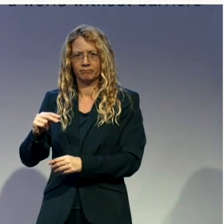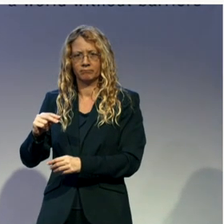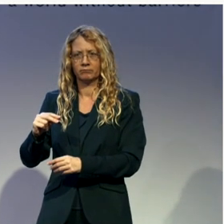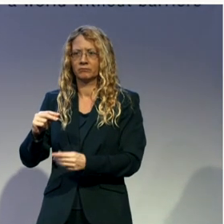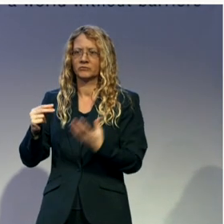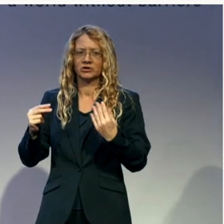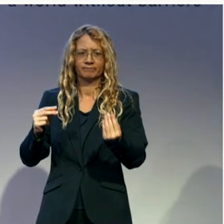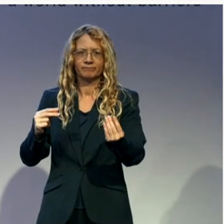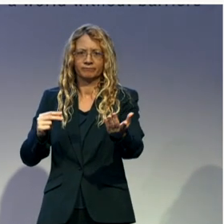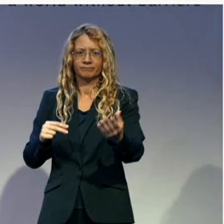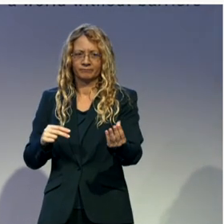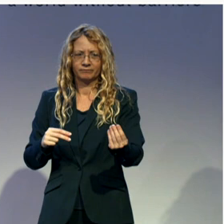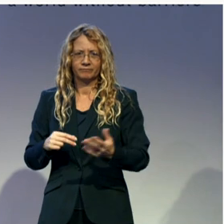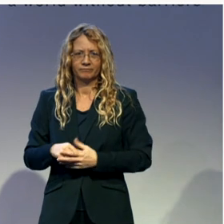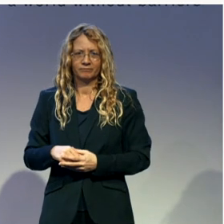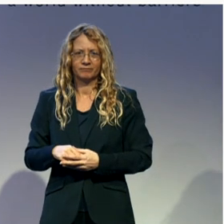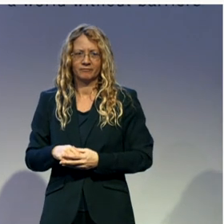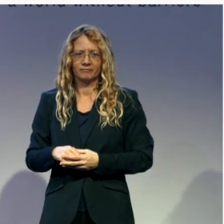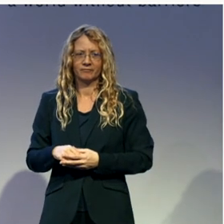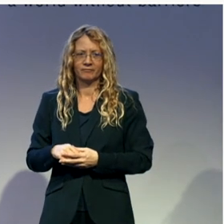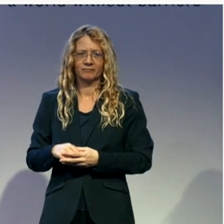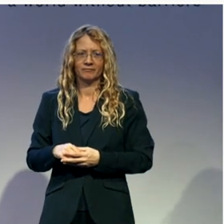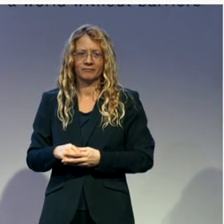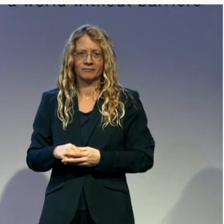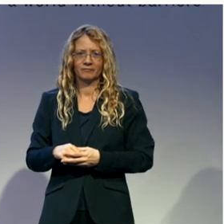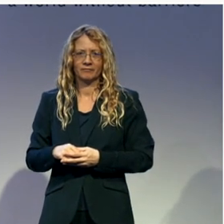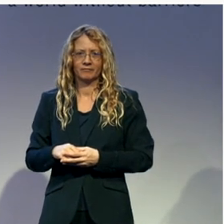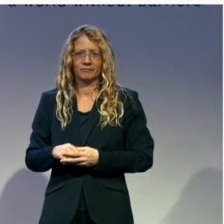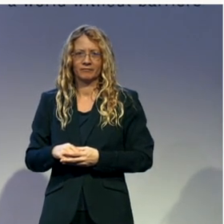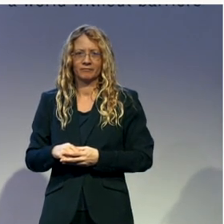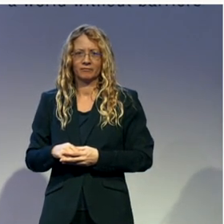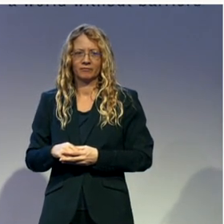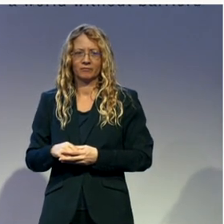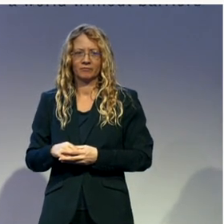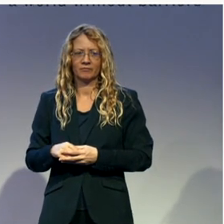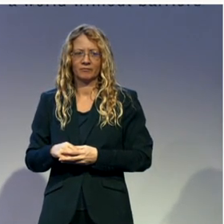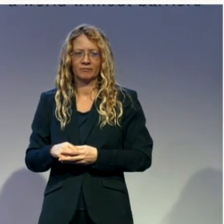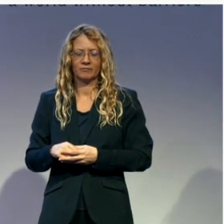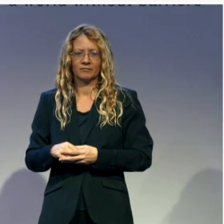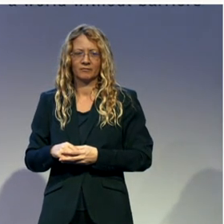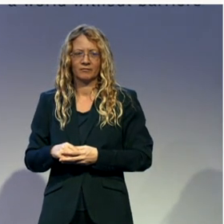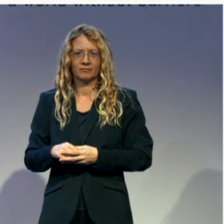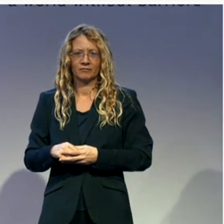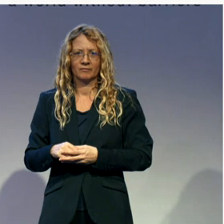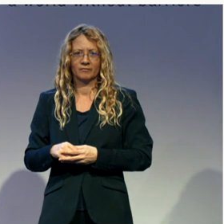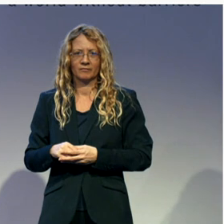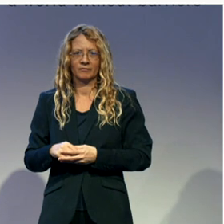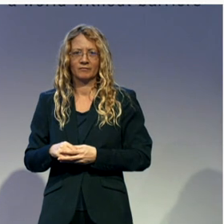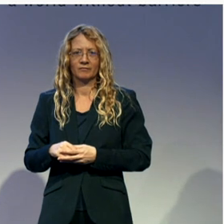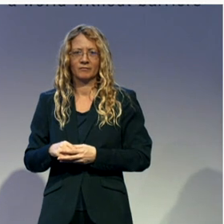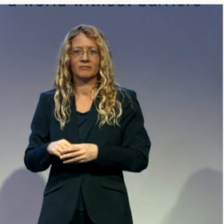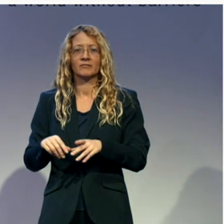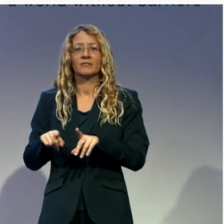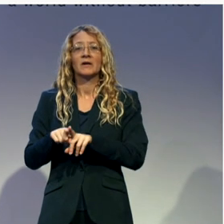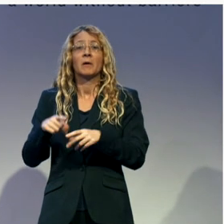forced sterilization, which is mostly a problem for women more than for men. So this forced